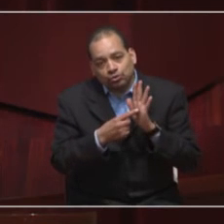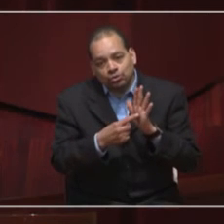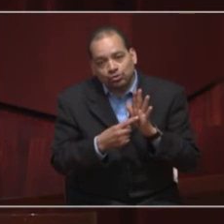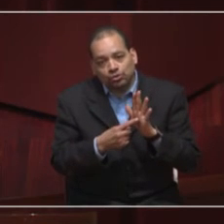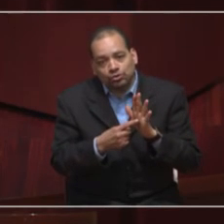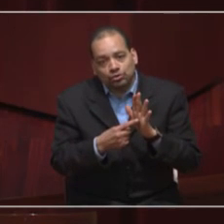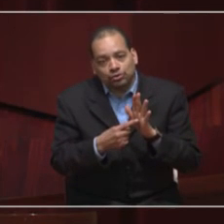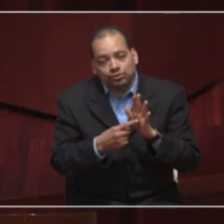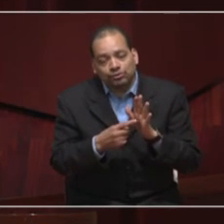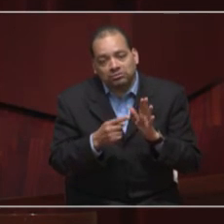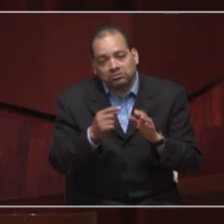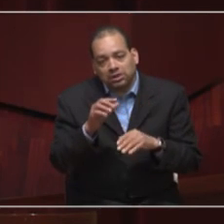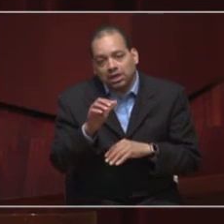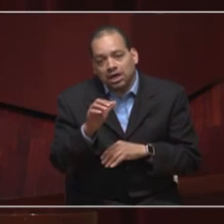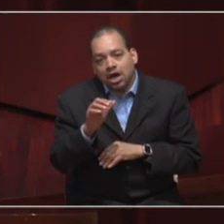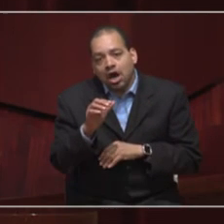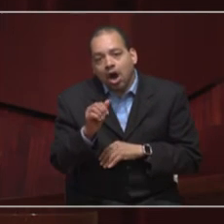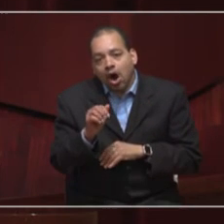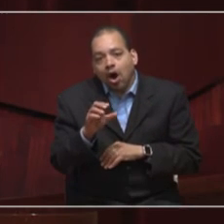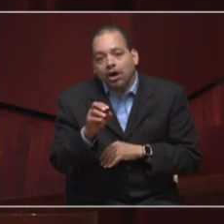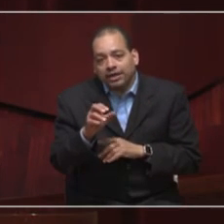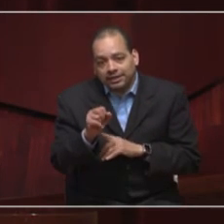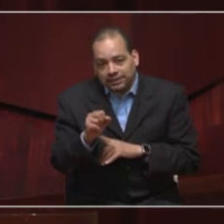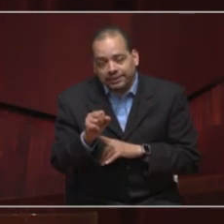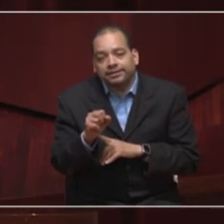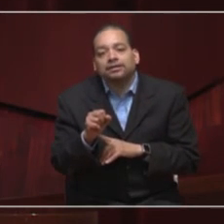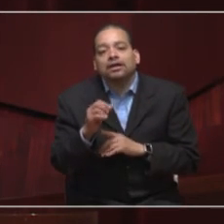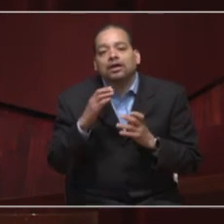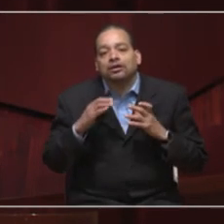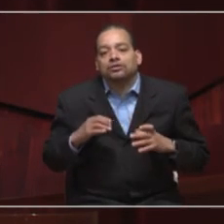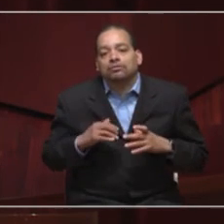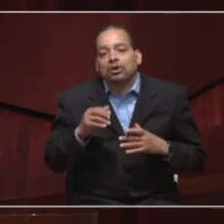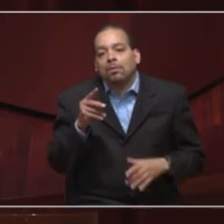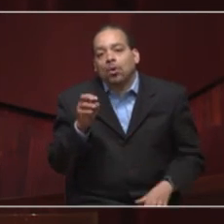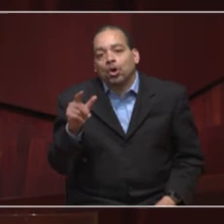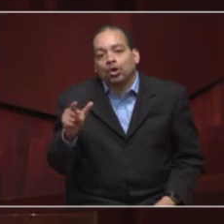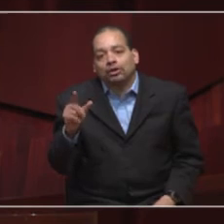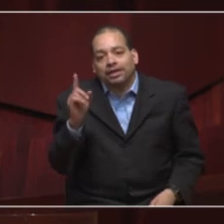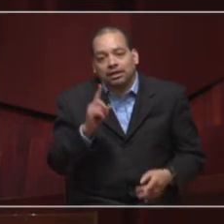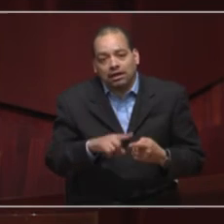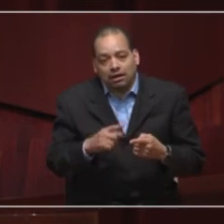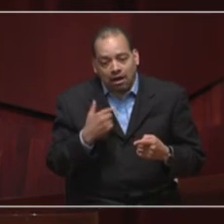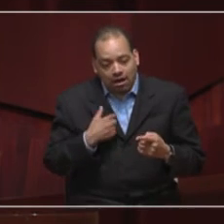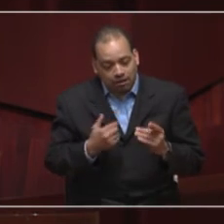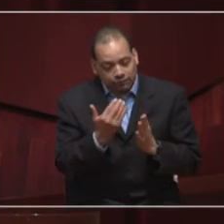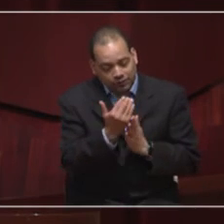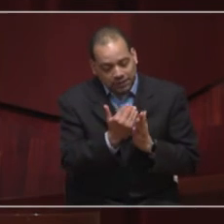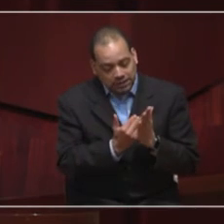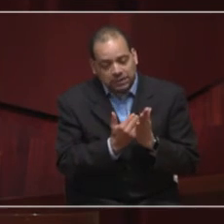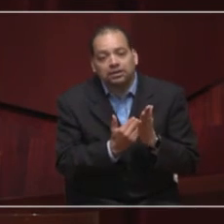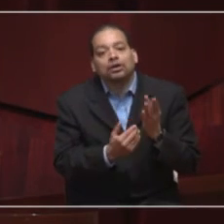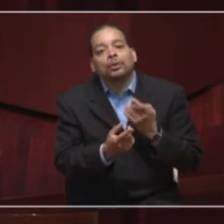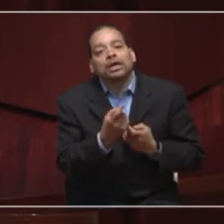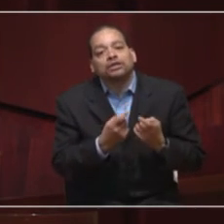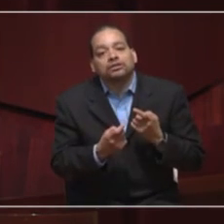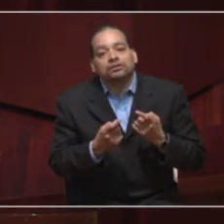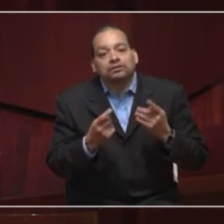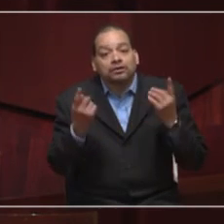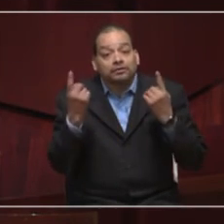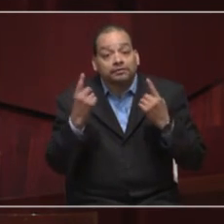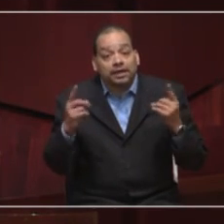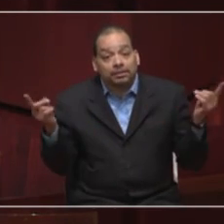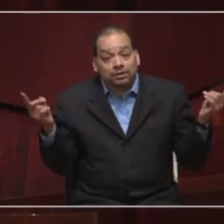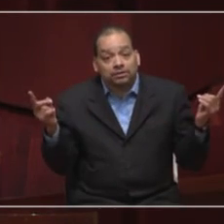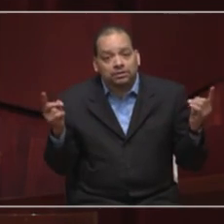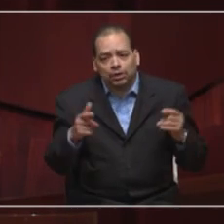customer portal, and we'll go through what I call the famous list of questions, which are things for you to consider. Who the